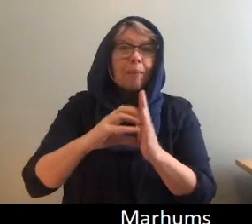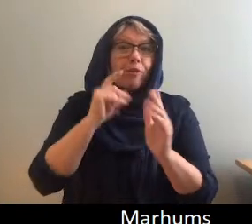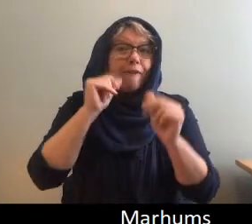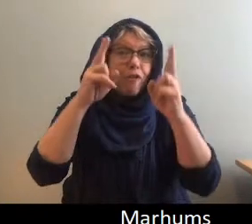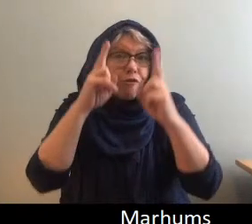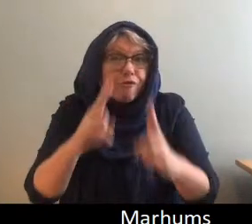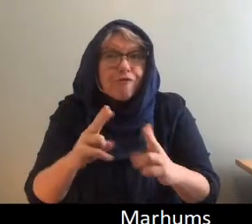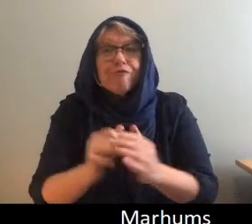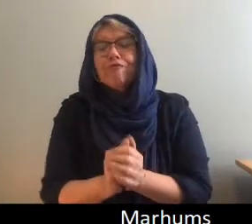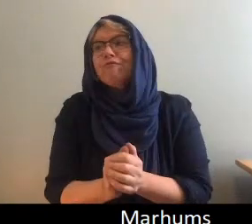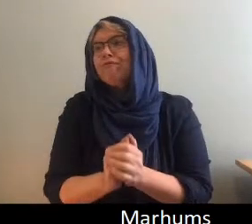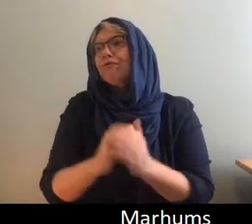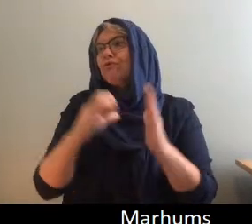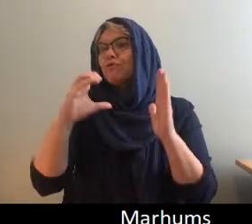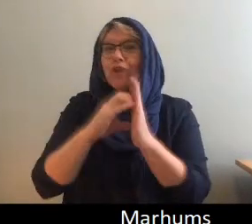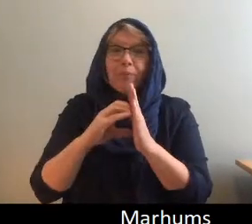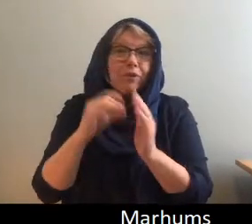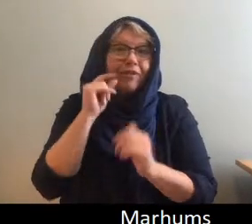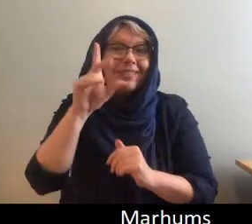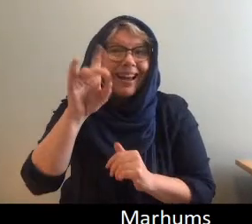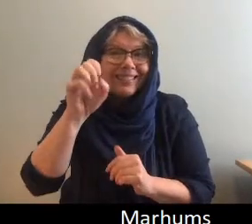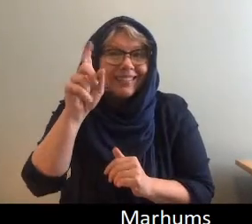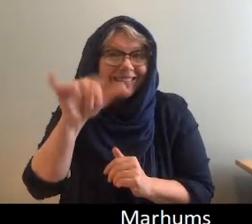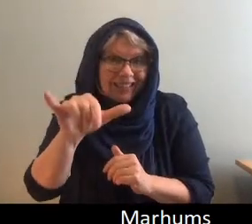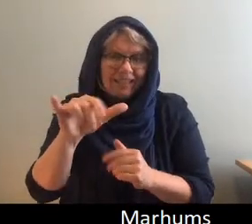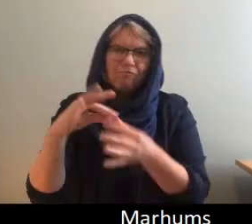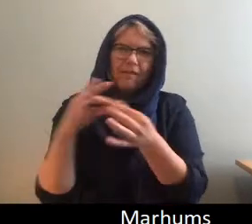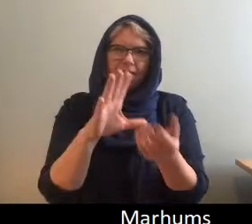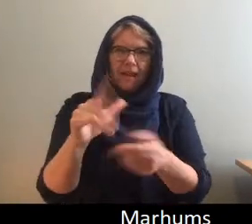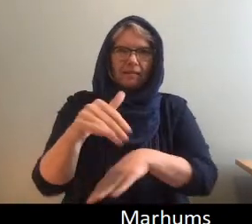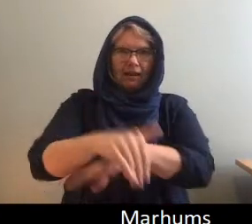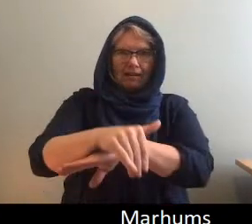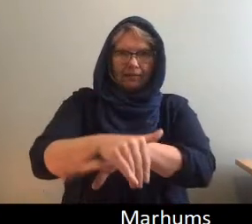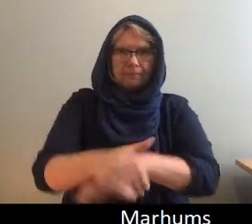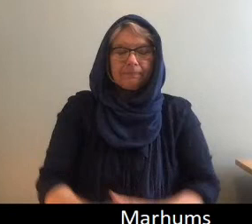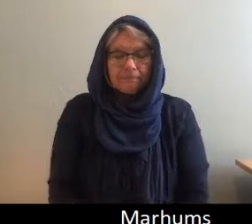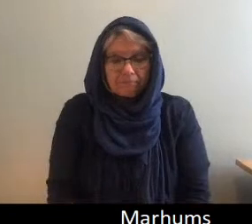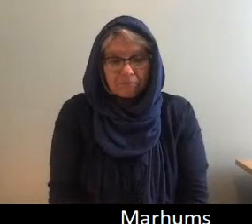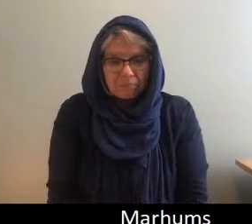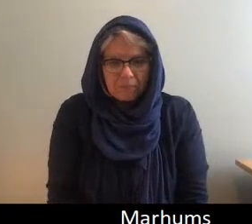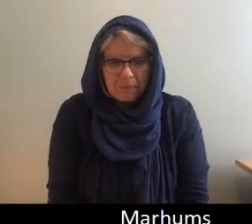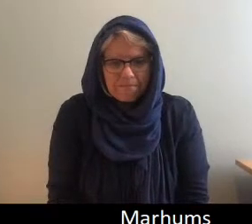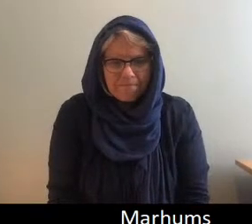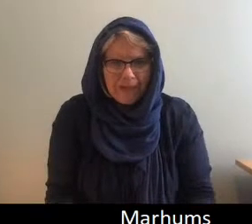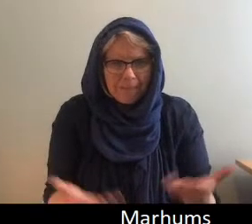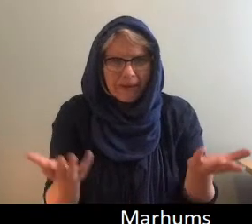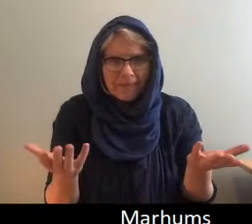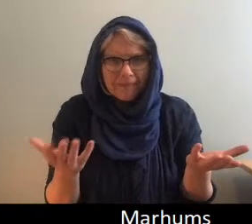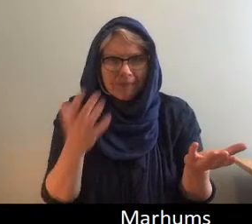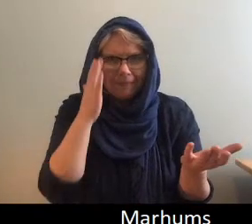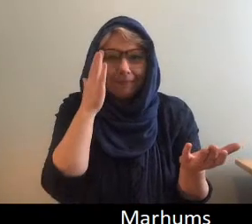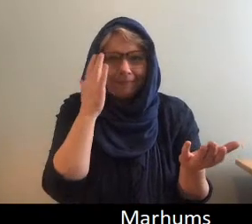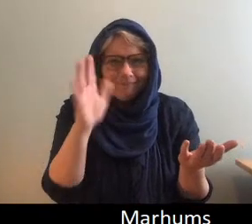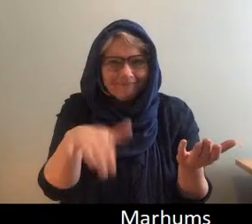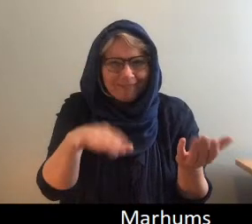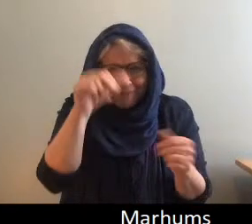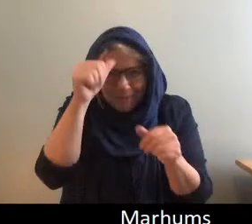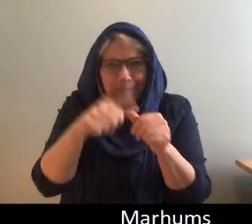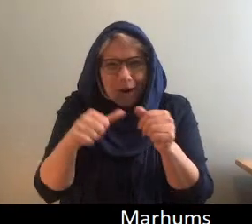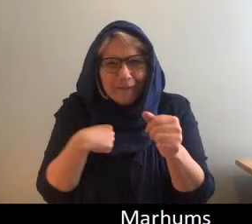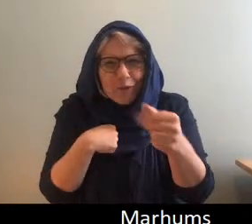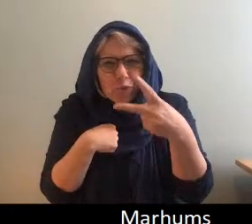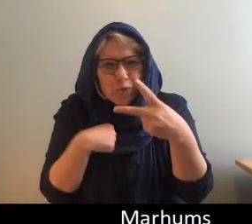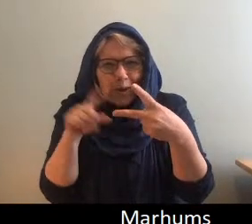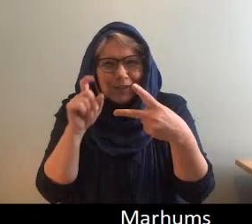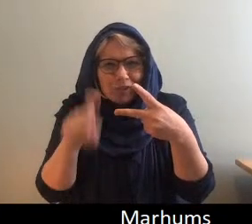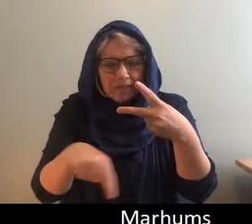been sent down must be so important that the night of Qadr became the night of Qadr because of that. And so we can smile, and I'm